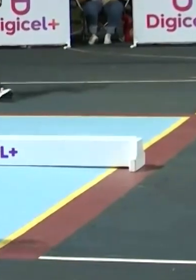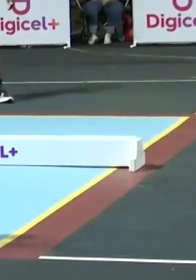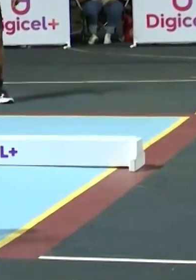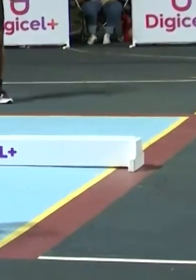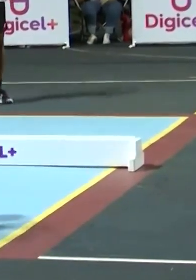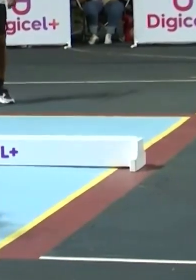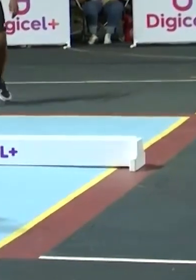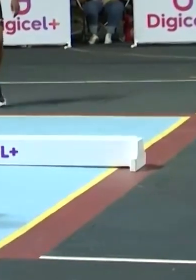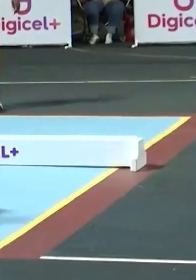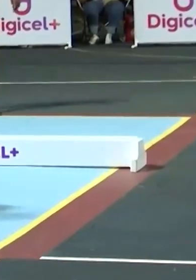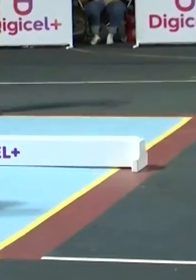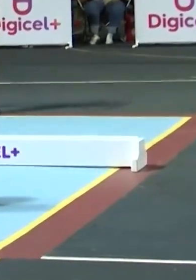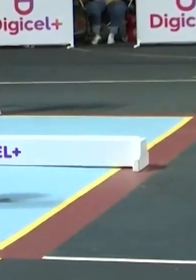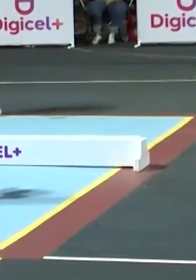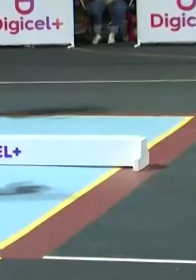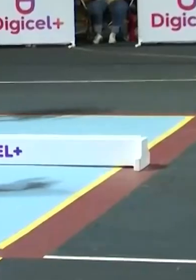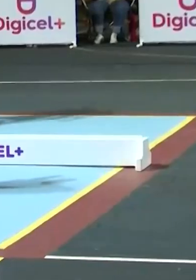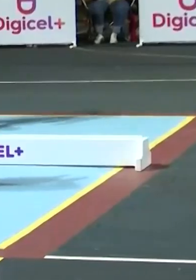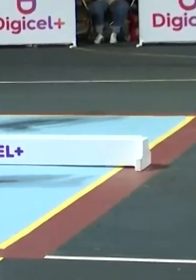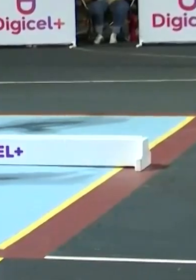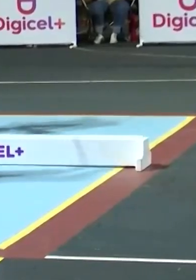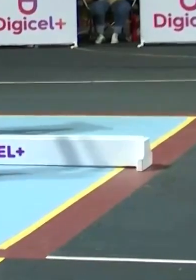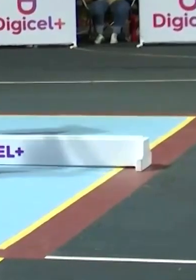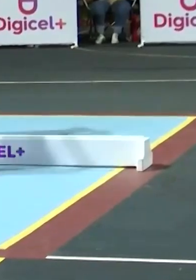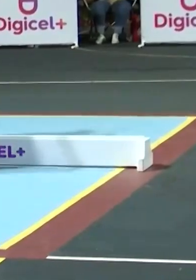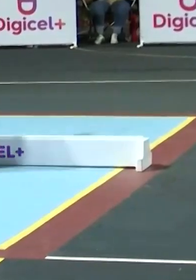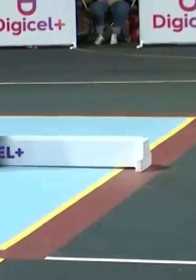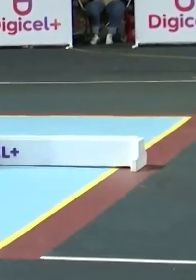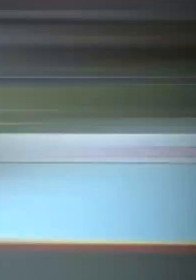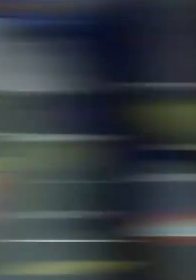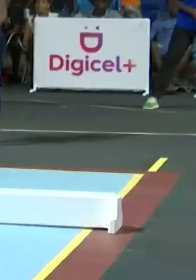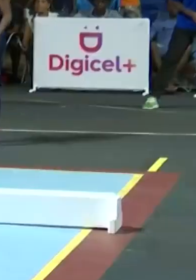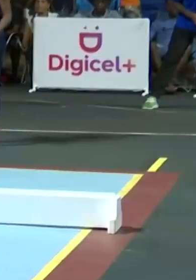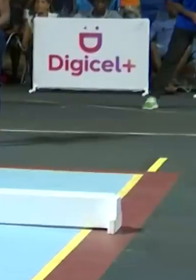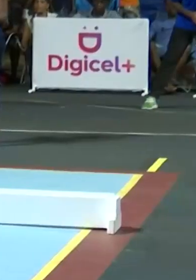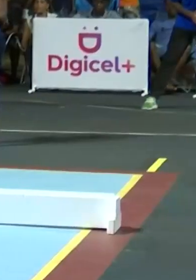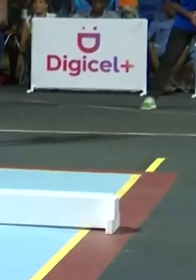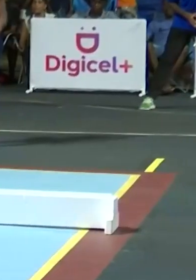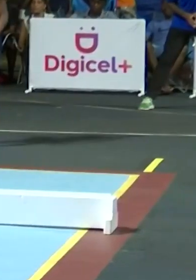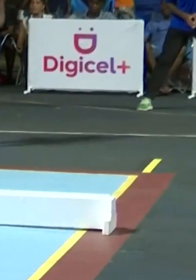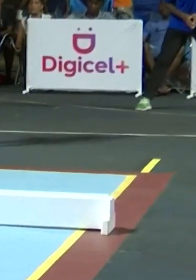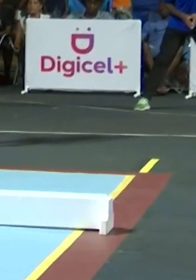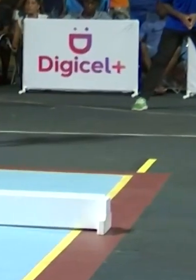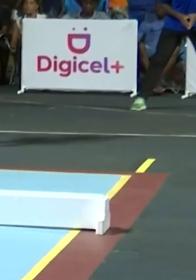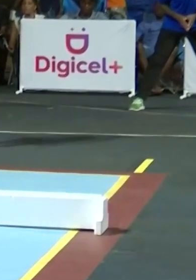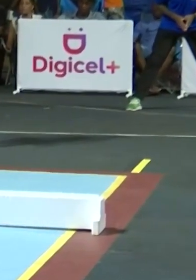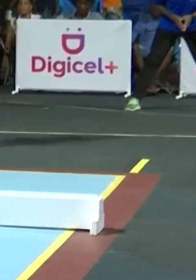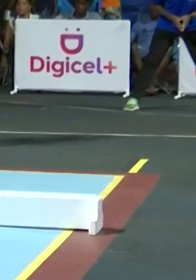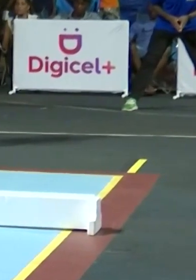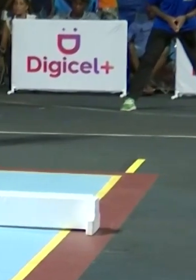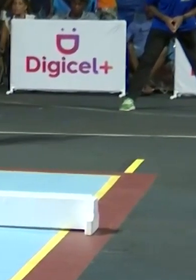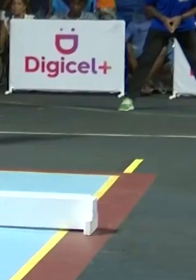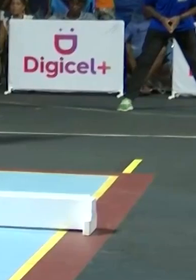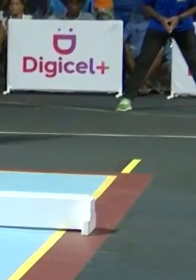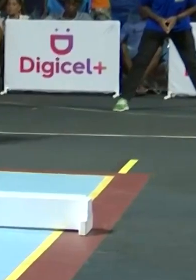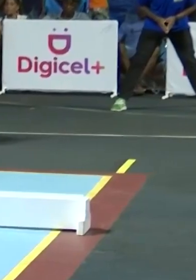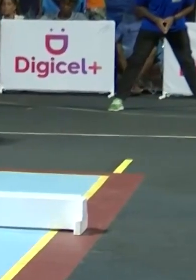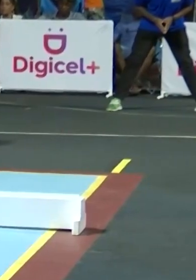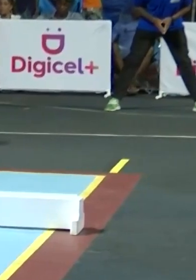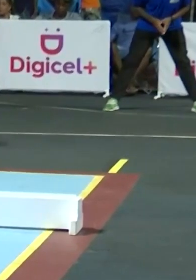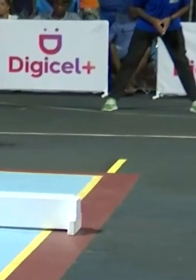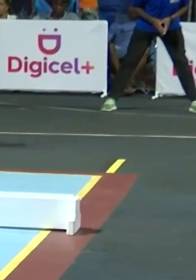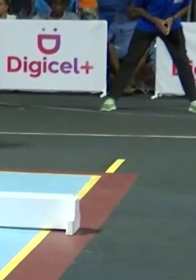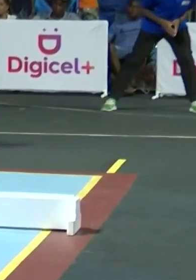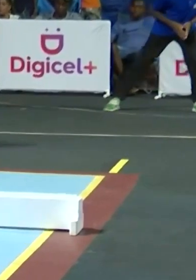conquers, signing it off with the second game at 21-6. The other ladies' match featured Maudlin Blunt back